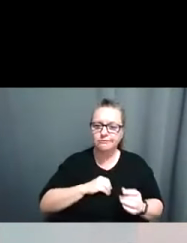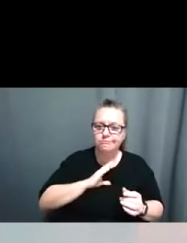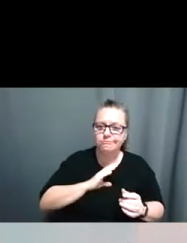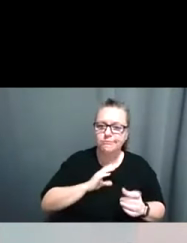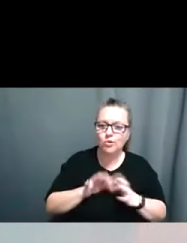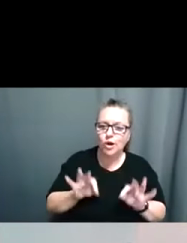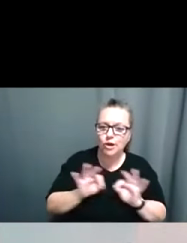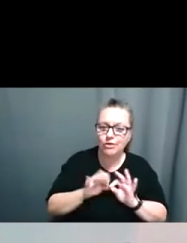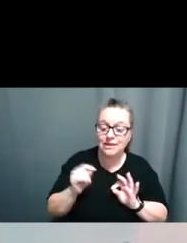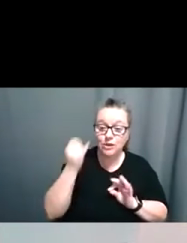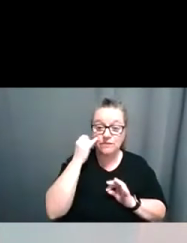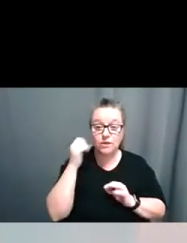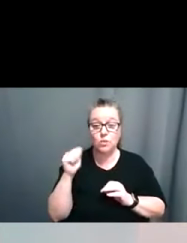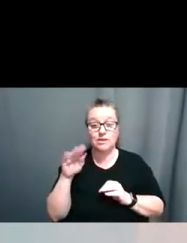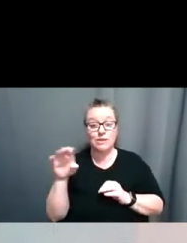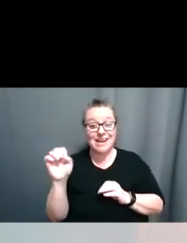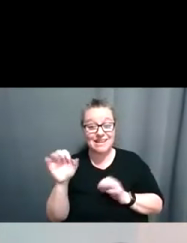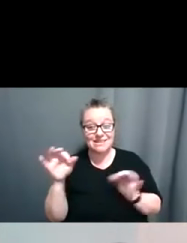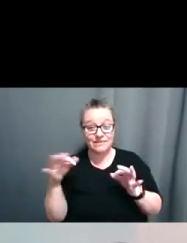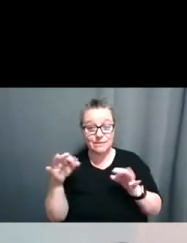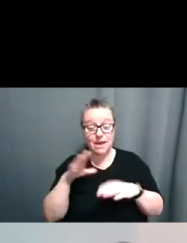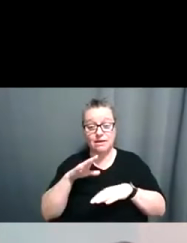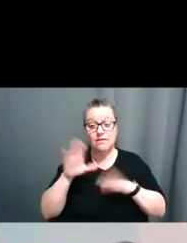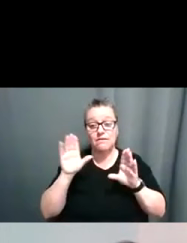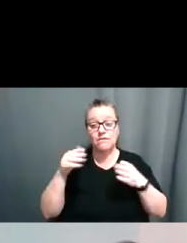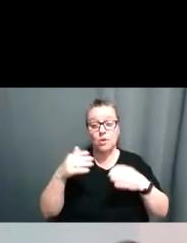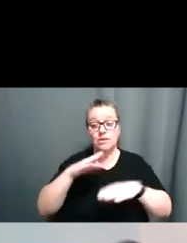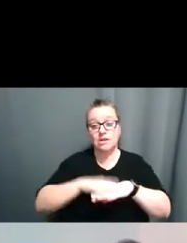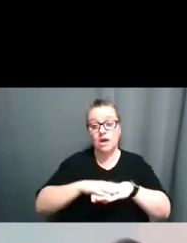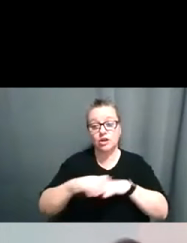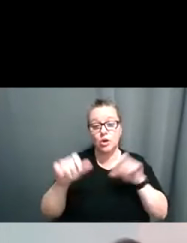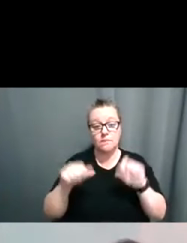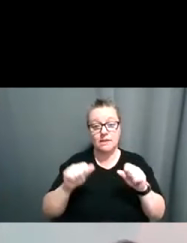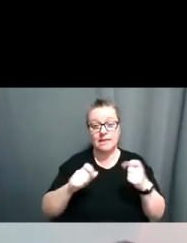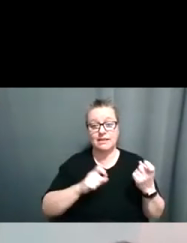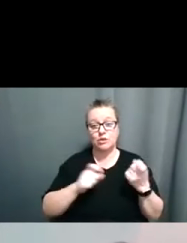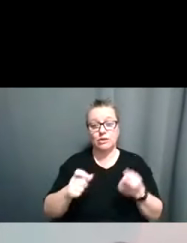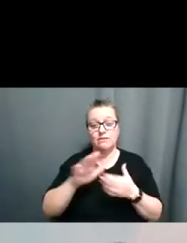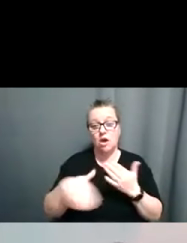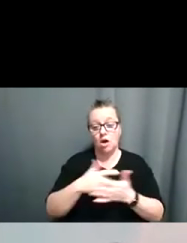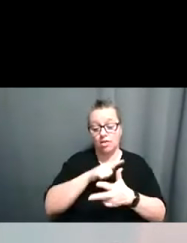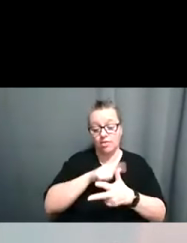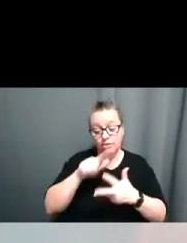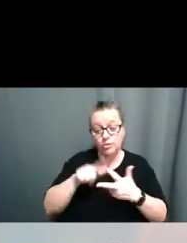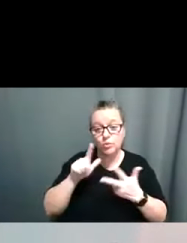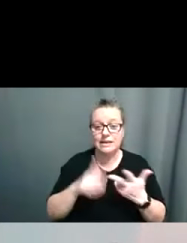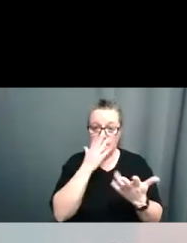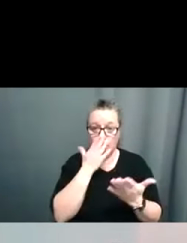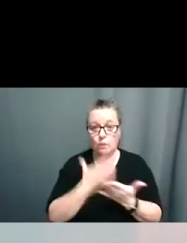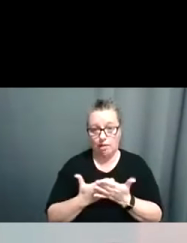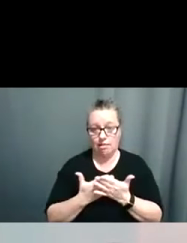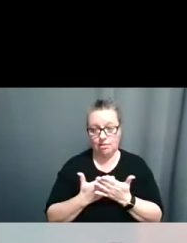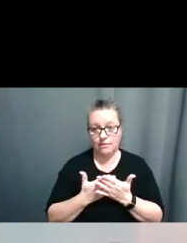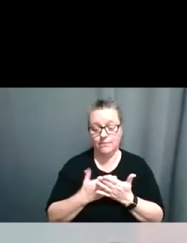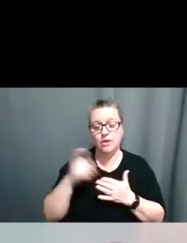to say, if you want to ace feedback, focus on your ability to deliver all three types well: appreciation, coaching, and evaluation.